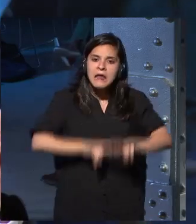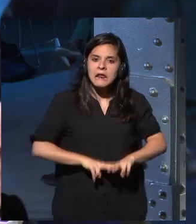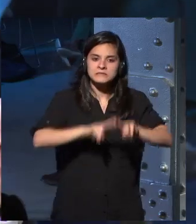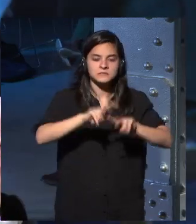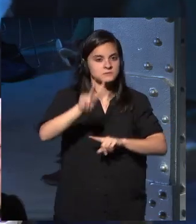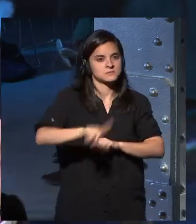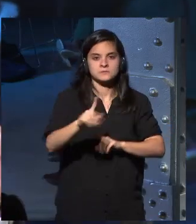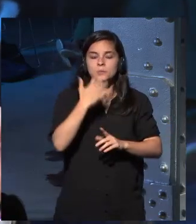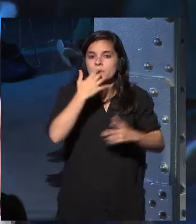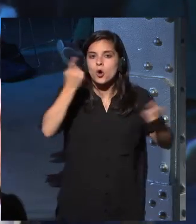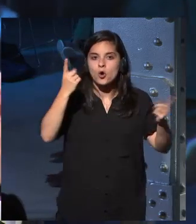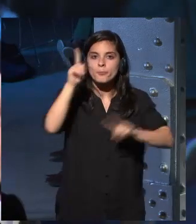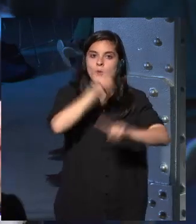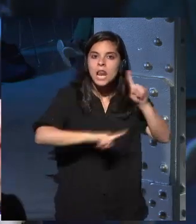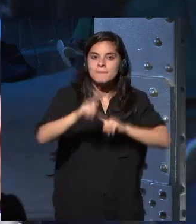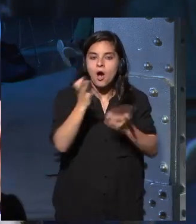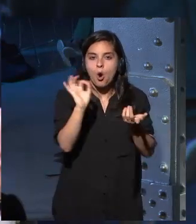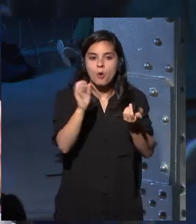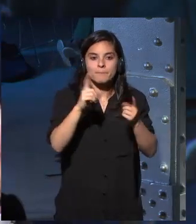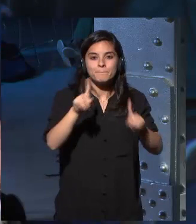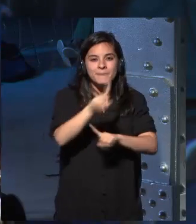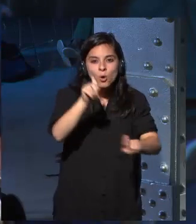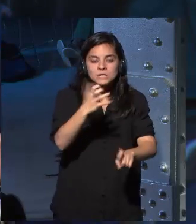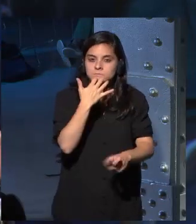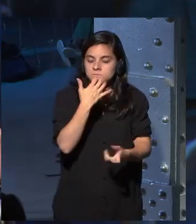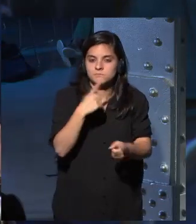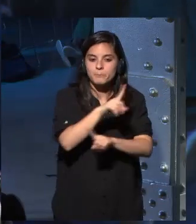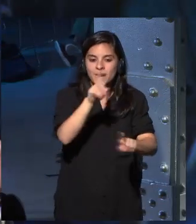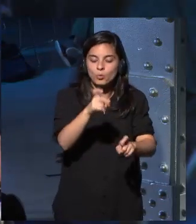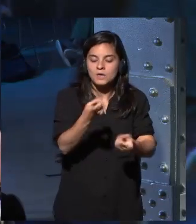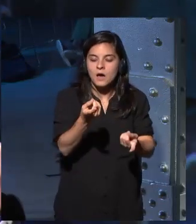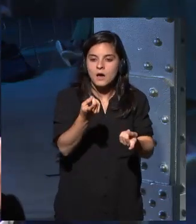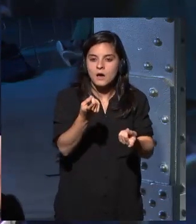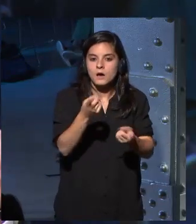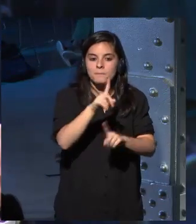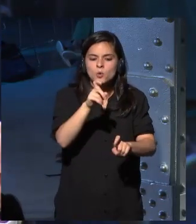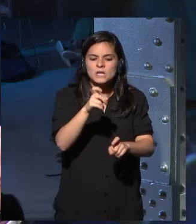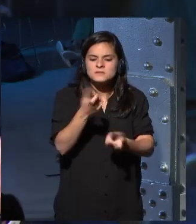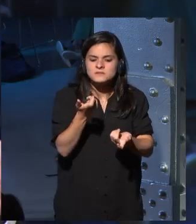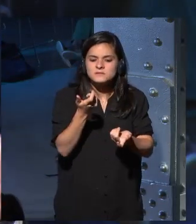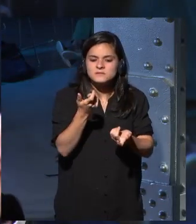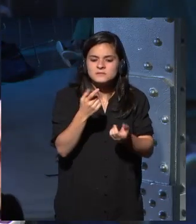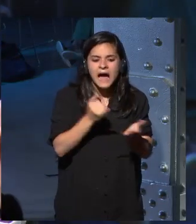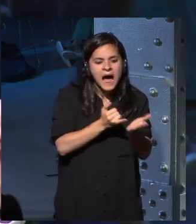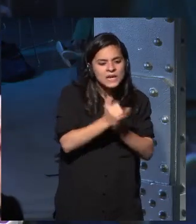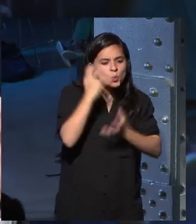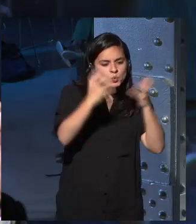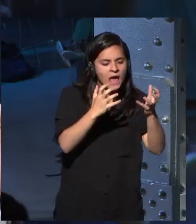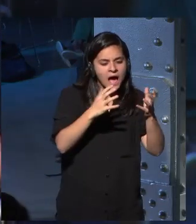a question. For instance, the question of how one should respond to industrial farming,